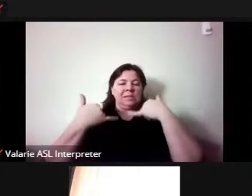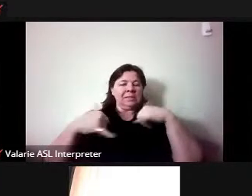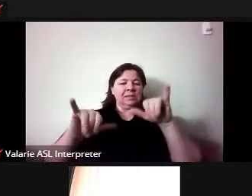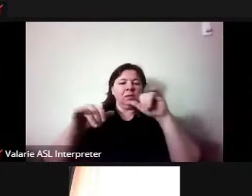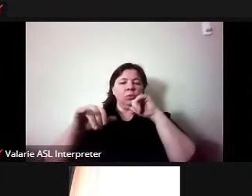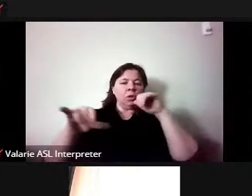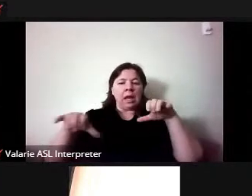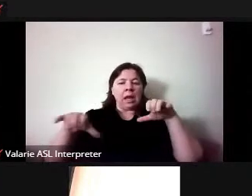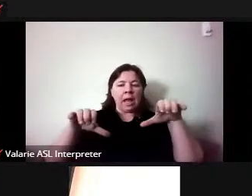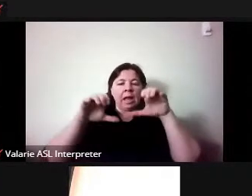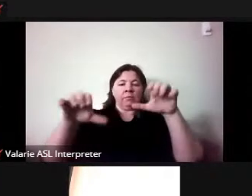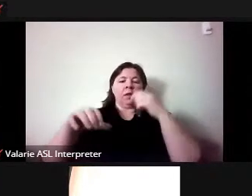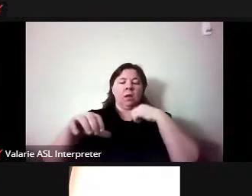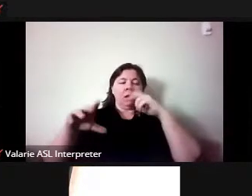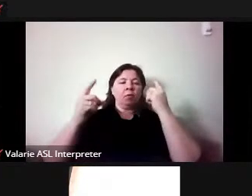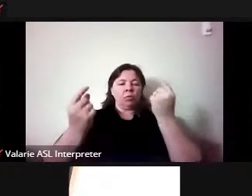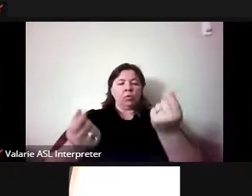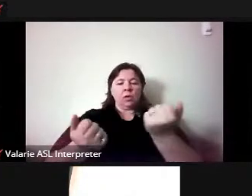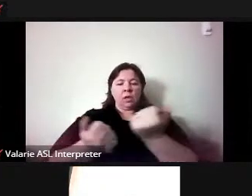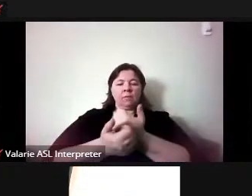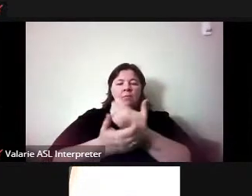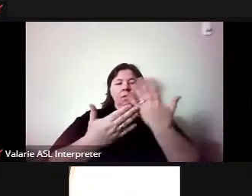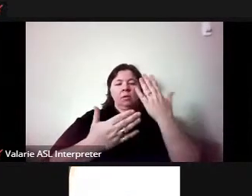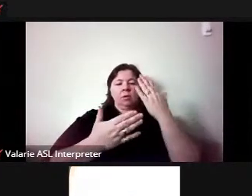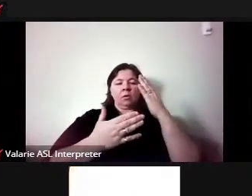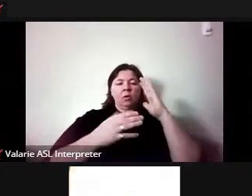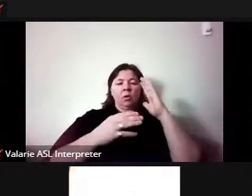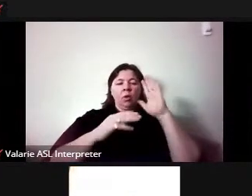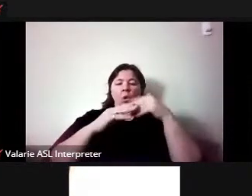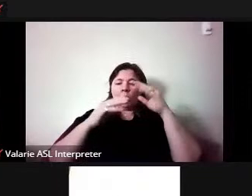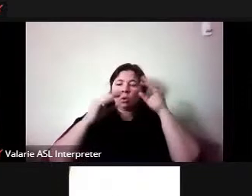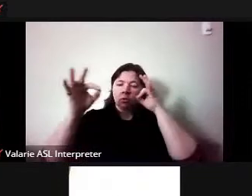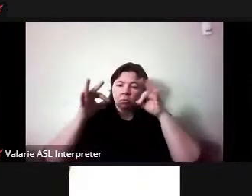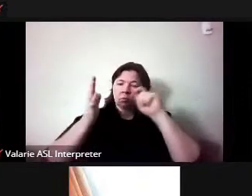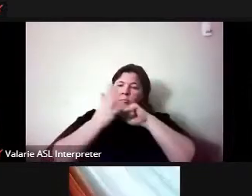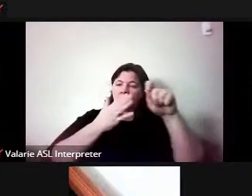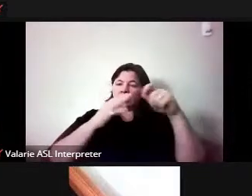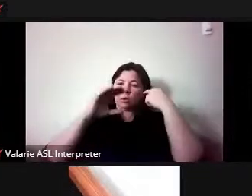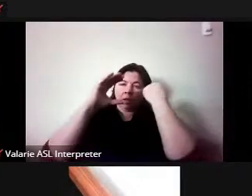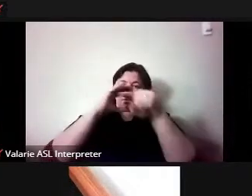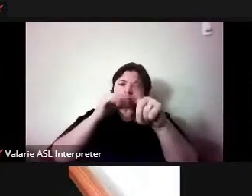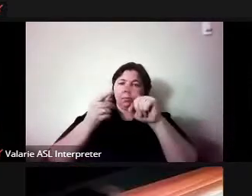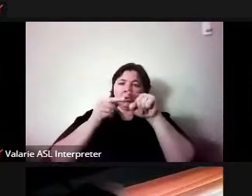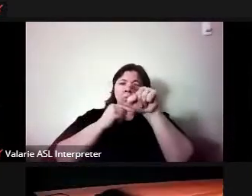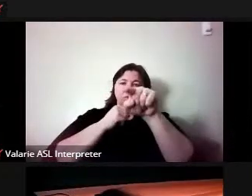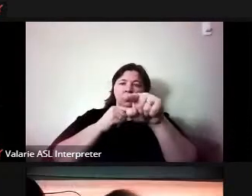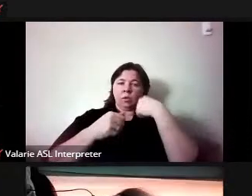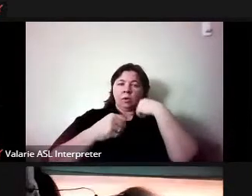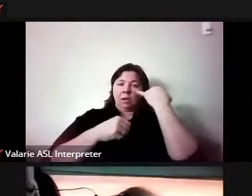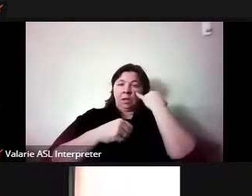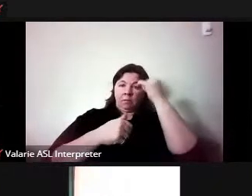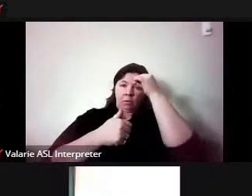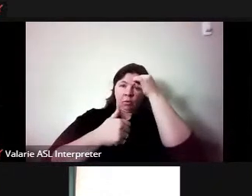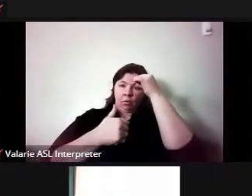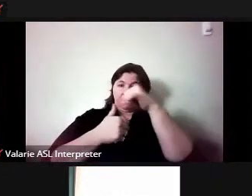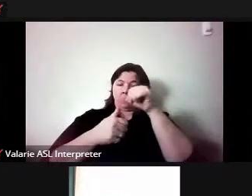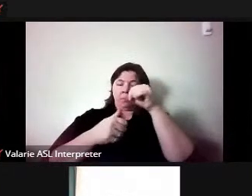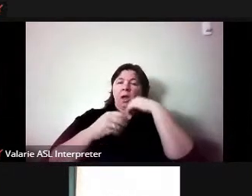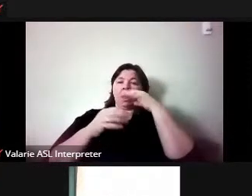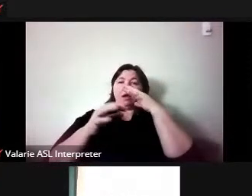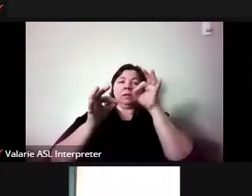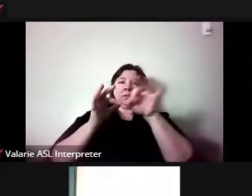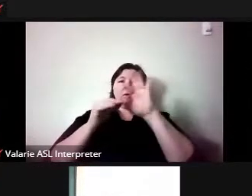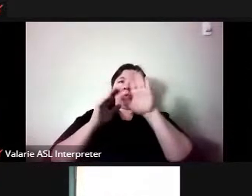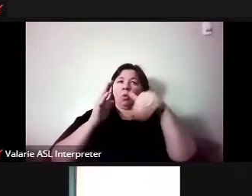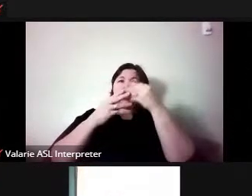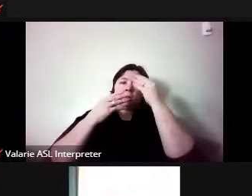I have done all, I've obeyed all the instructions. I've written an email to you, if you remember, and I stated I gave all